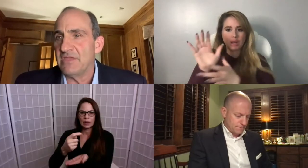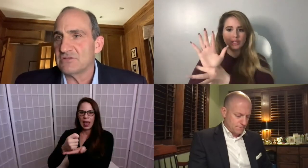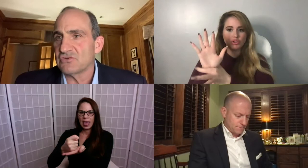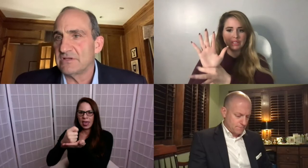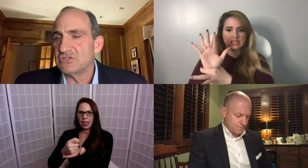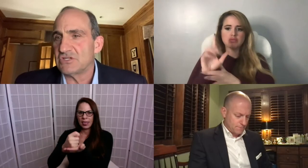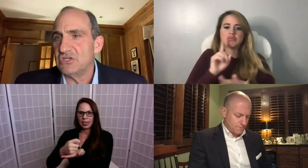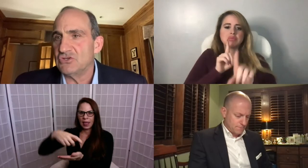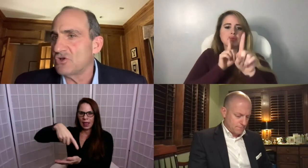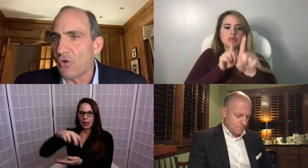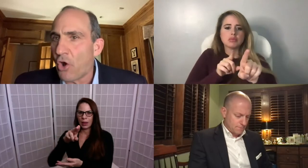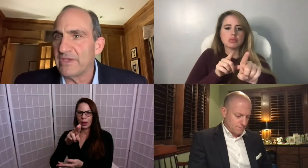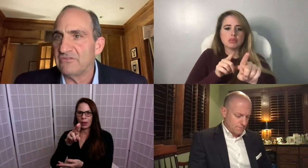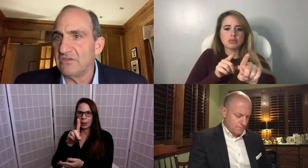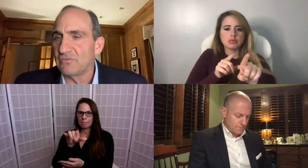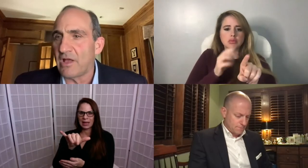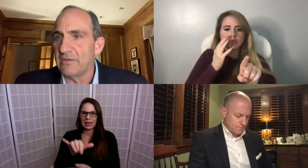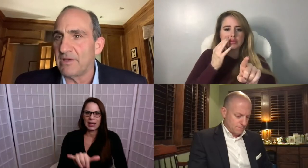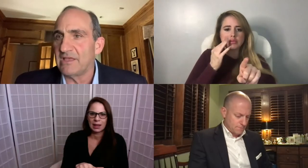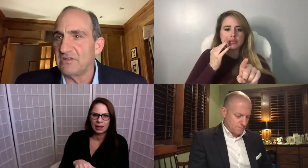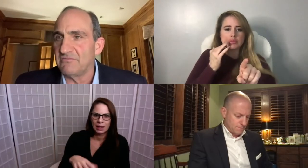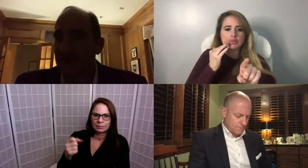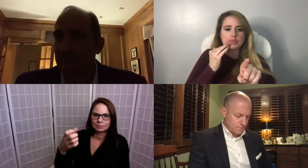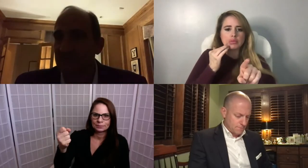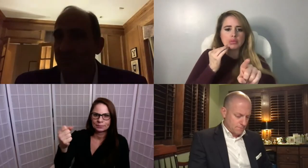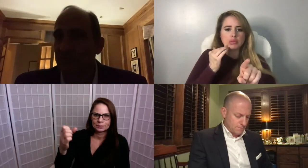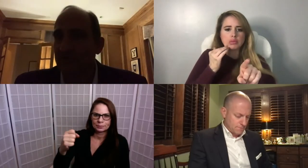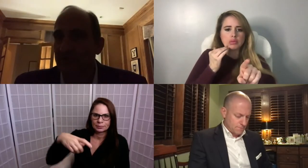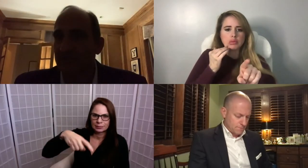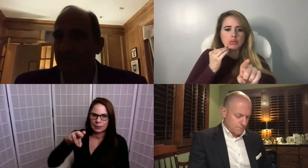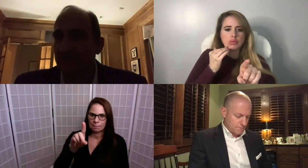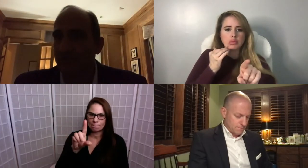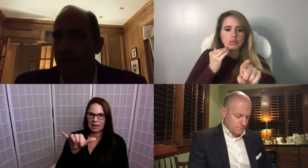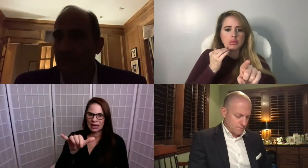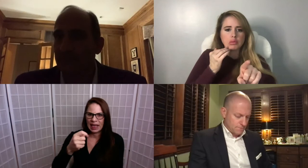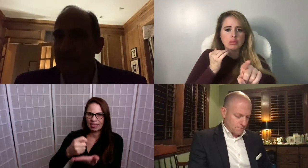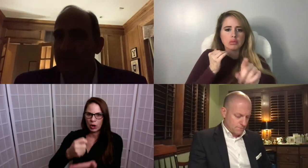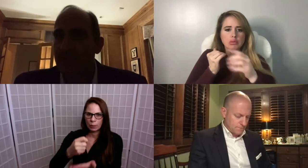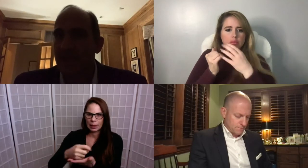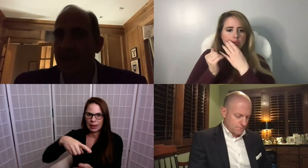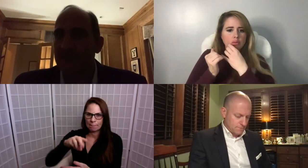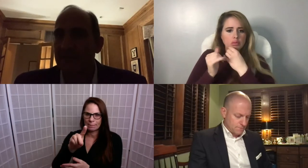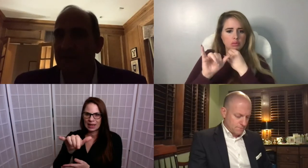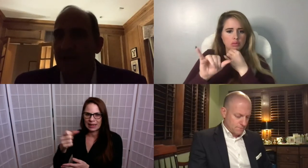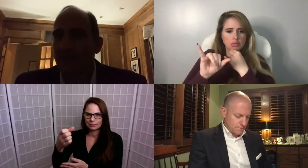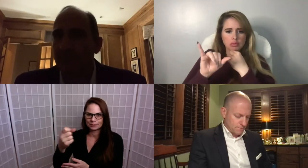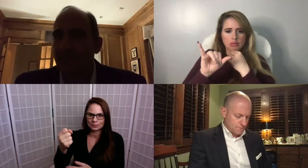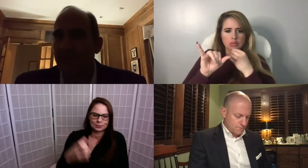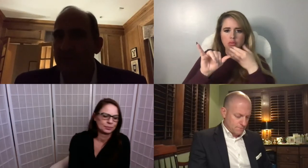the answer is you don't always see swelling, but as it advances, you will start to see swelling. And